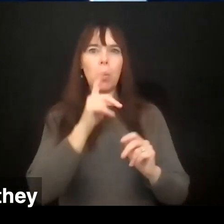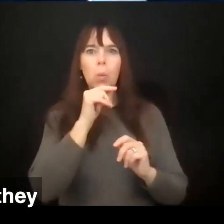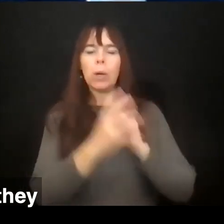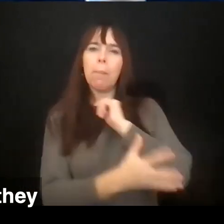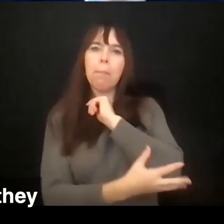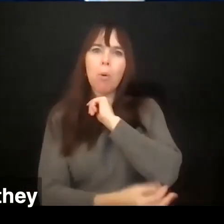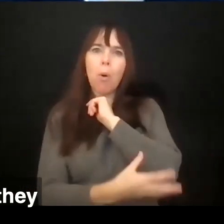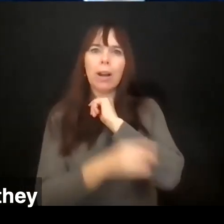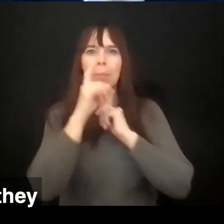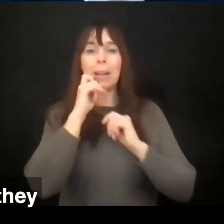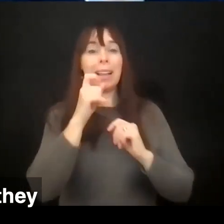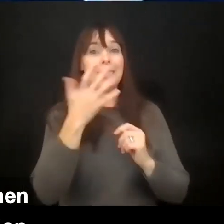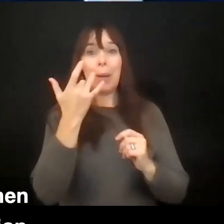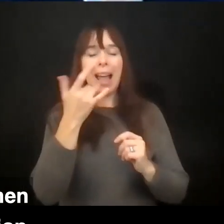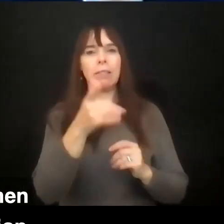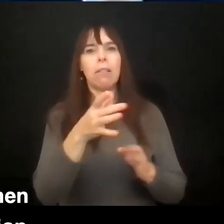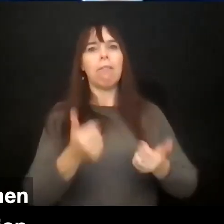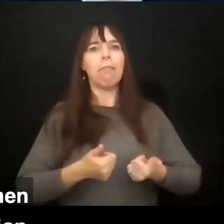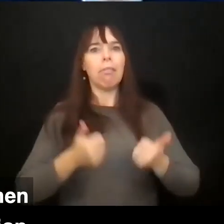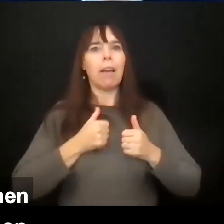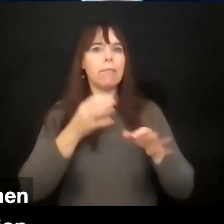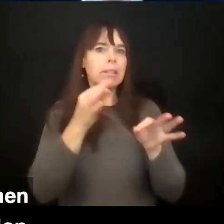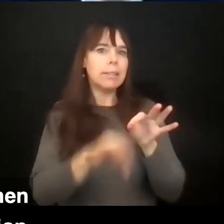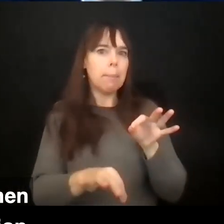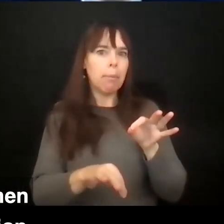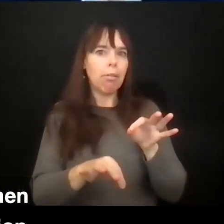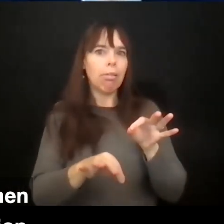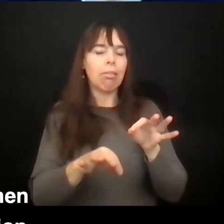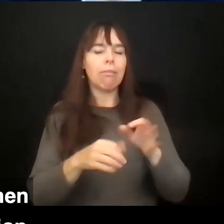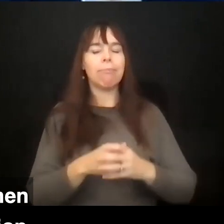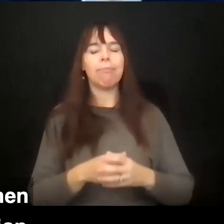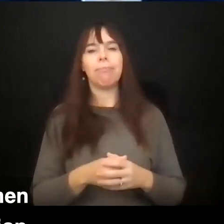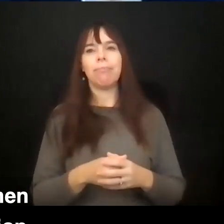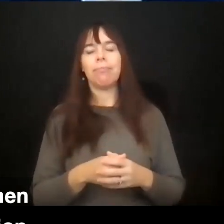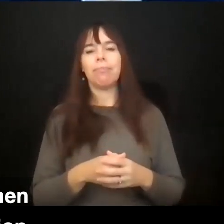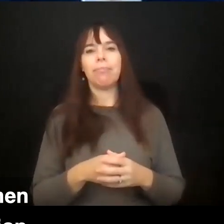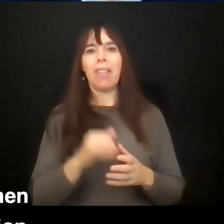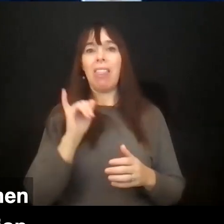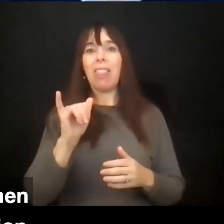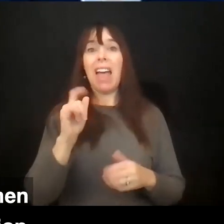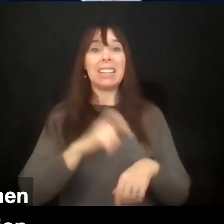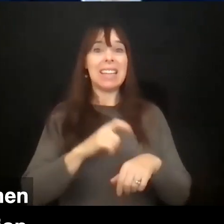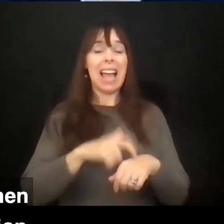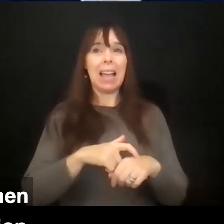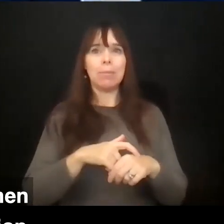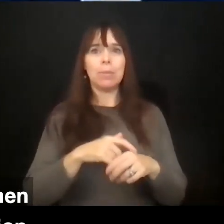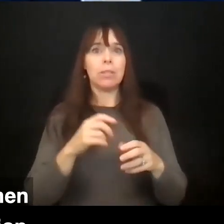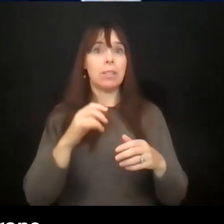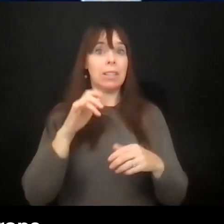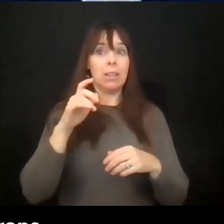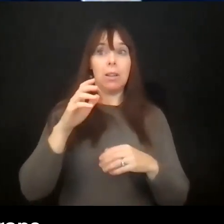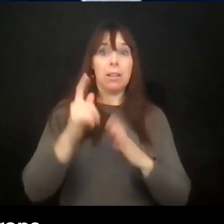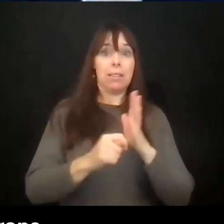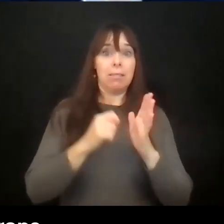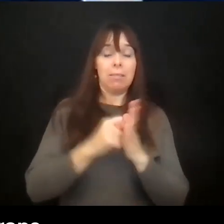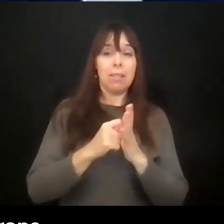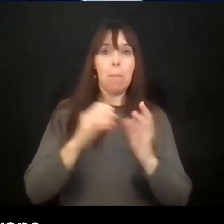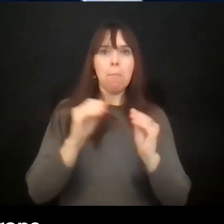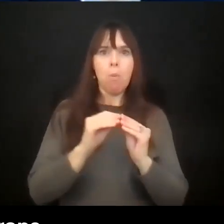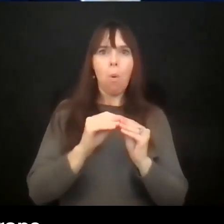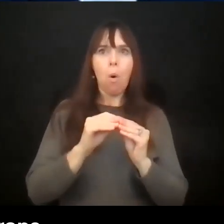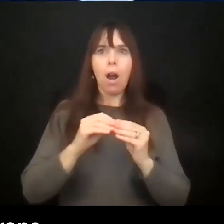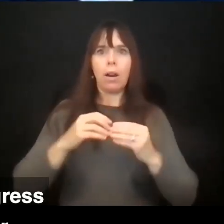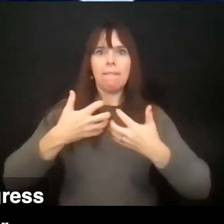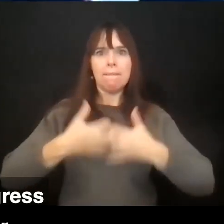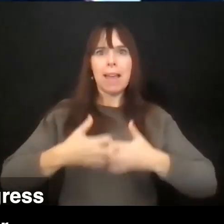they lived a simpler life. This was at a time when great industrialization was taking place in